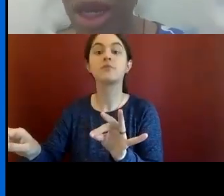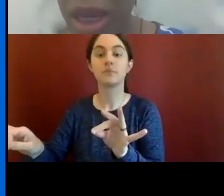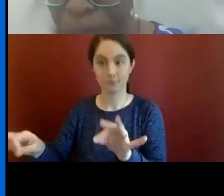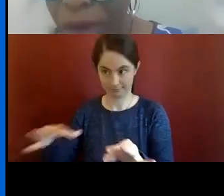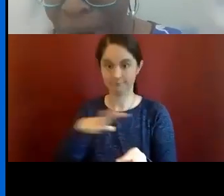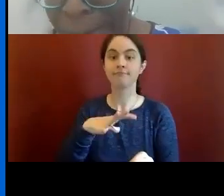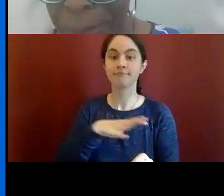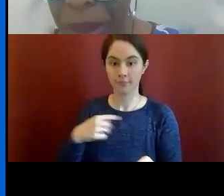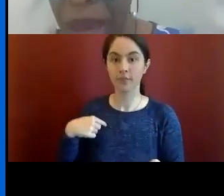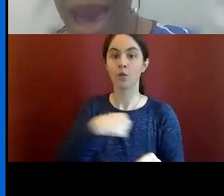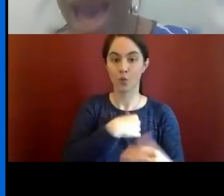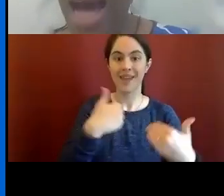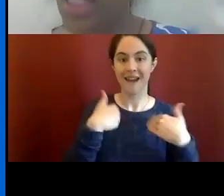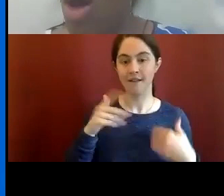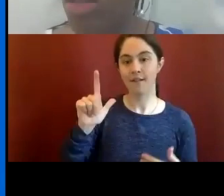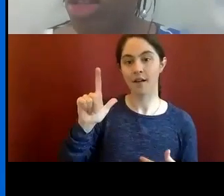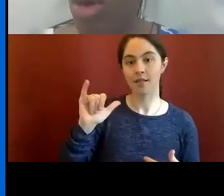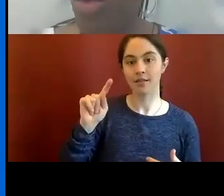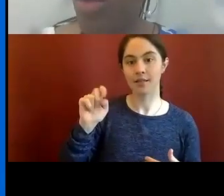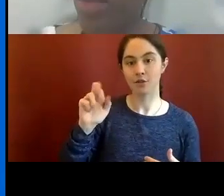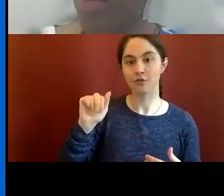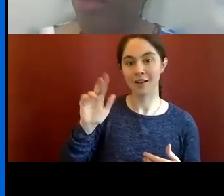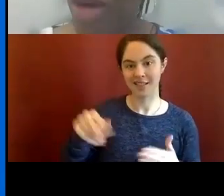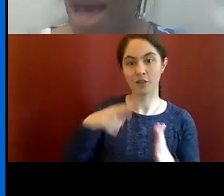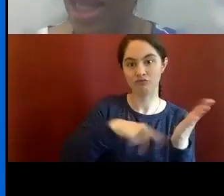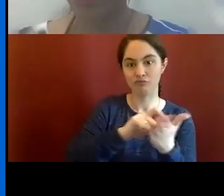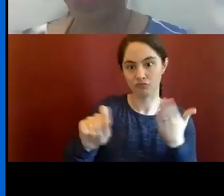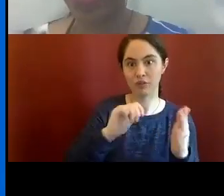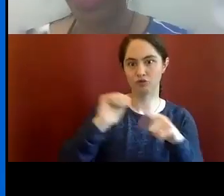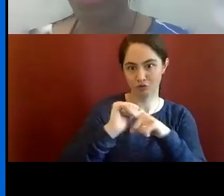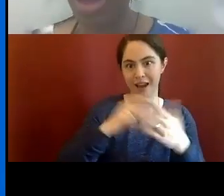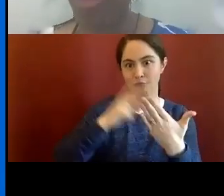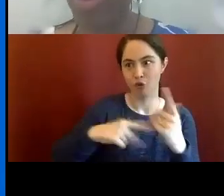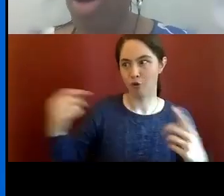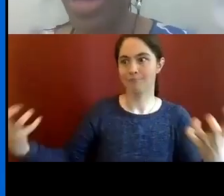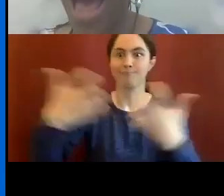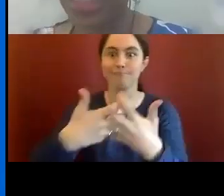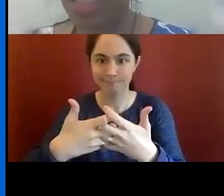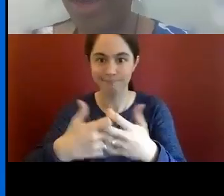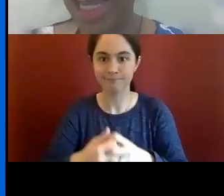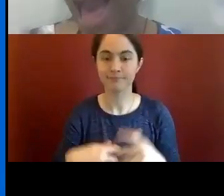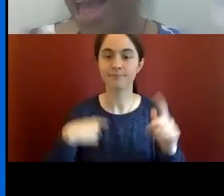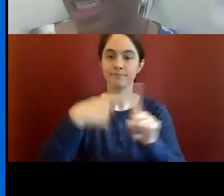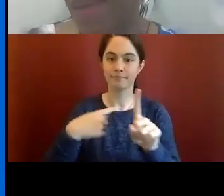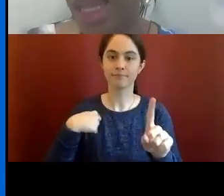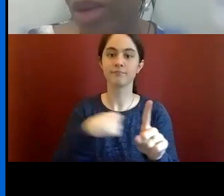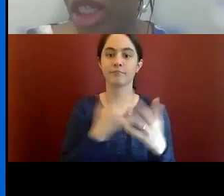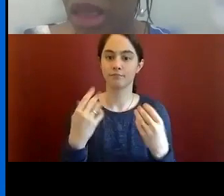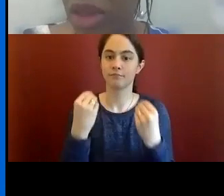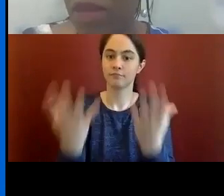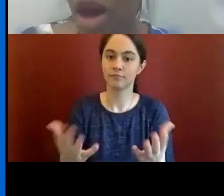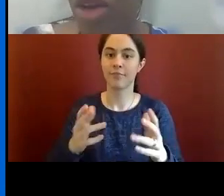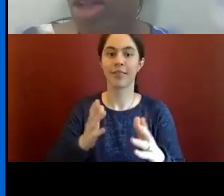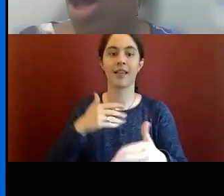literacy training program. As also, we want to provide what we call the accelerating academic language